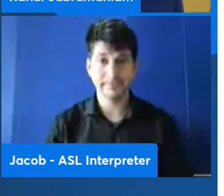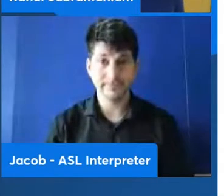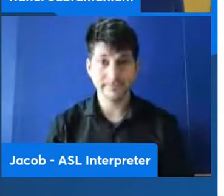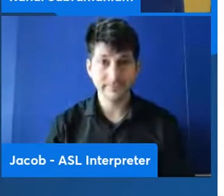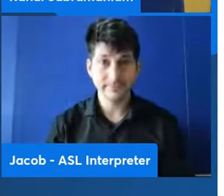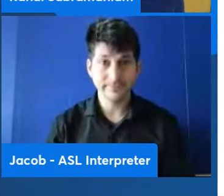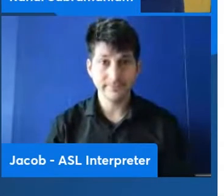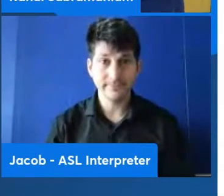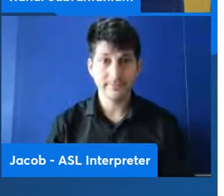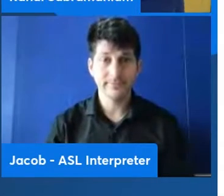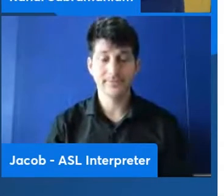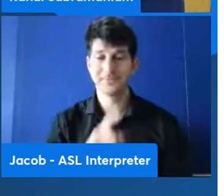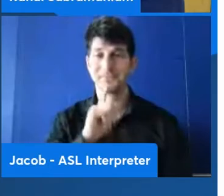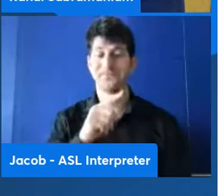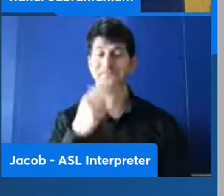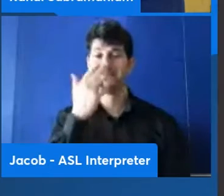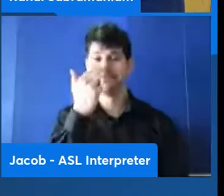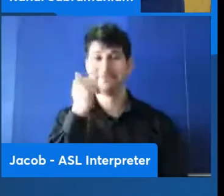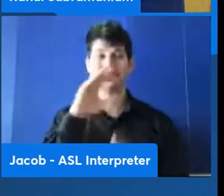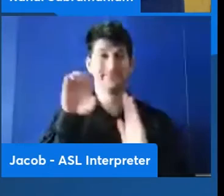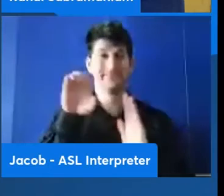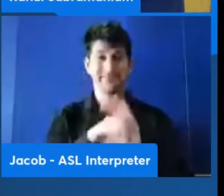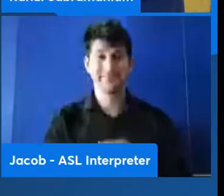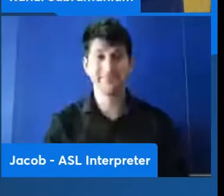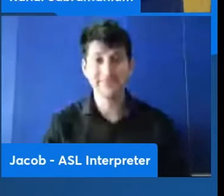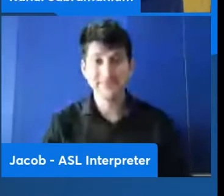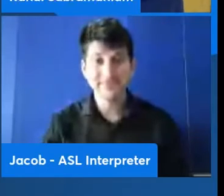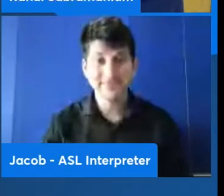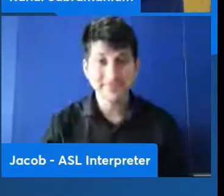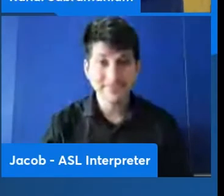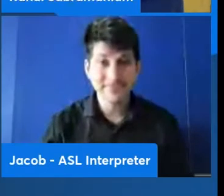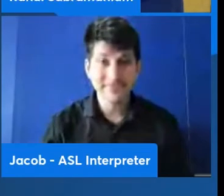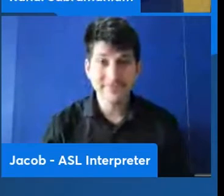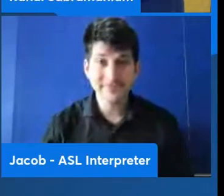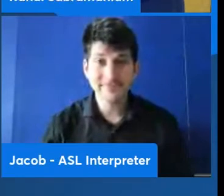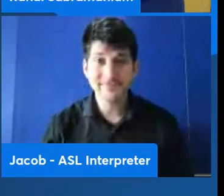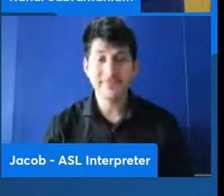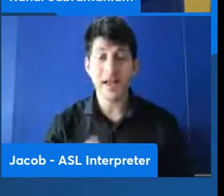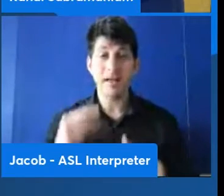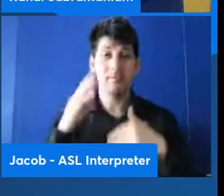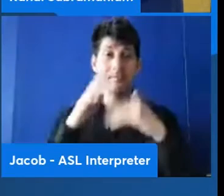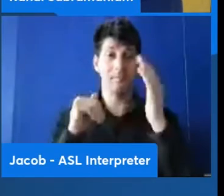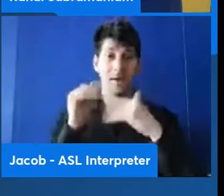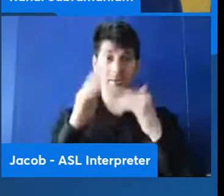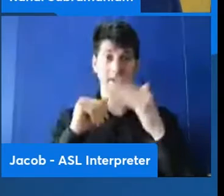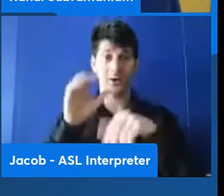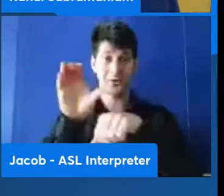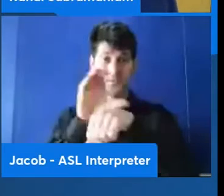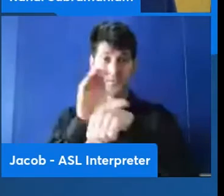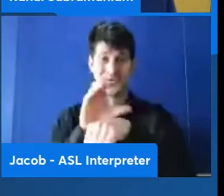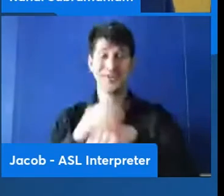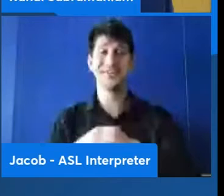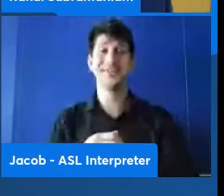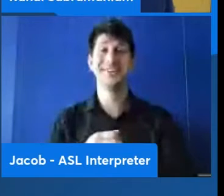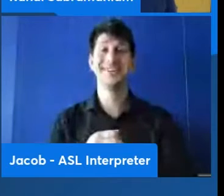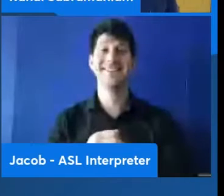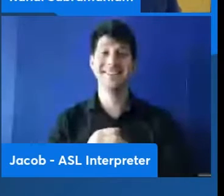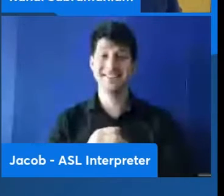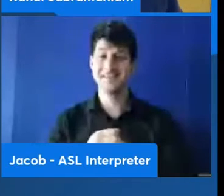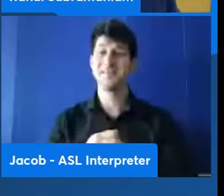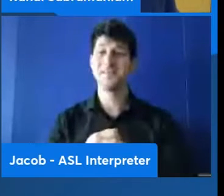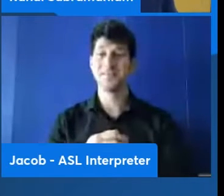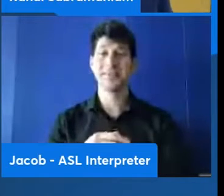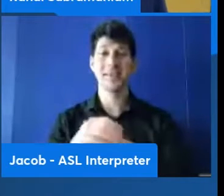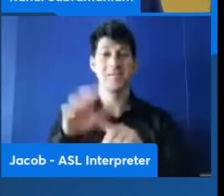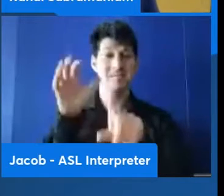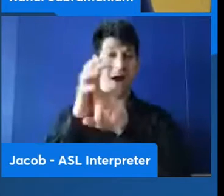a very flattering set of photos here. This is me doing a build as a very